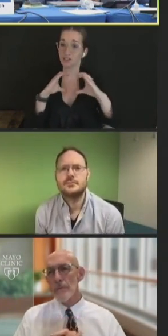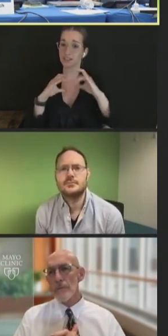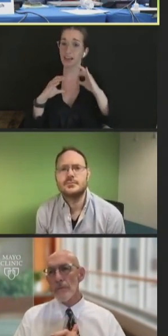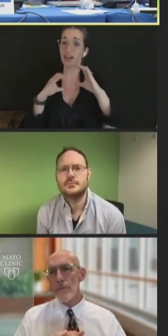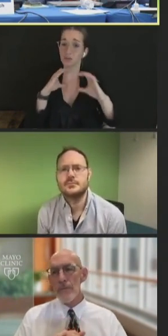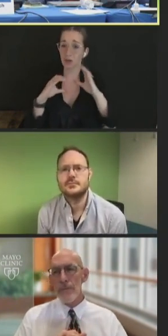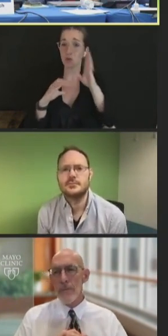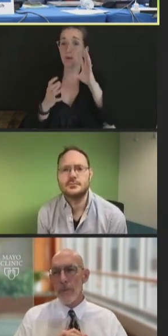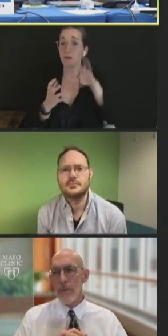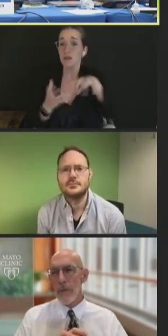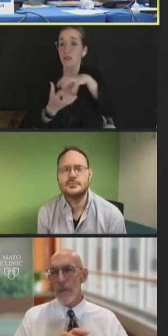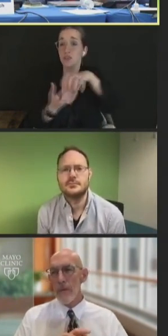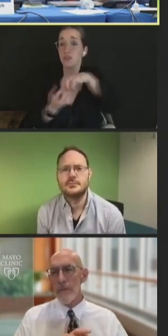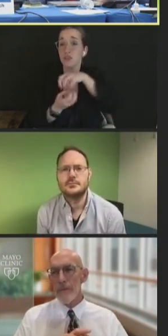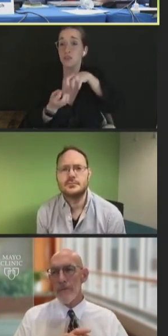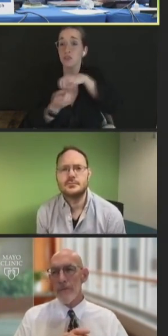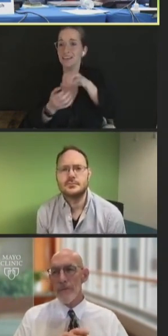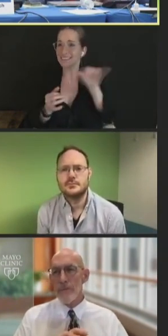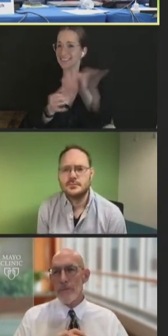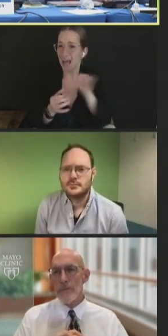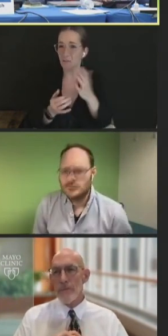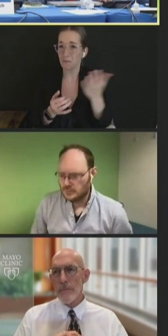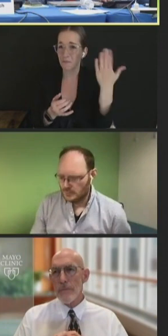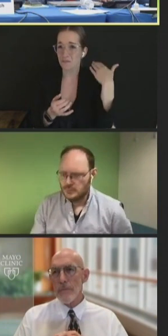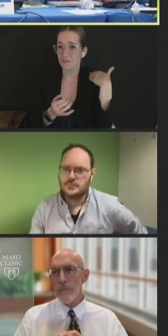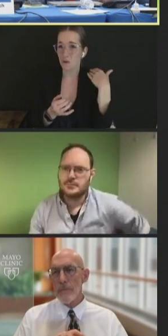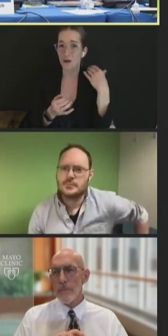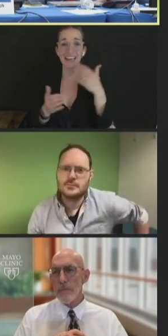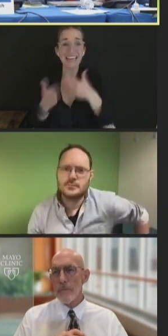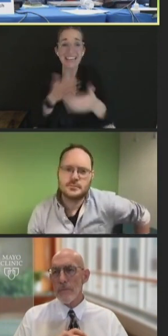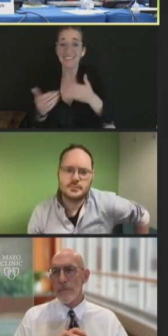they were before, even if we're heading to a